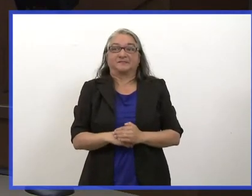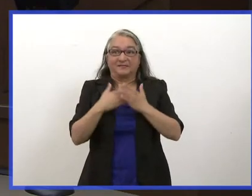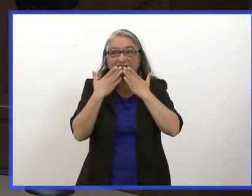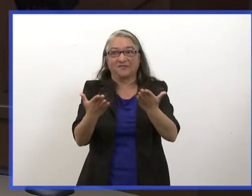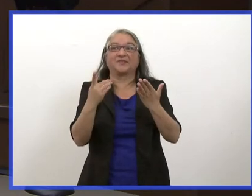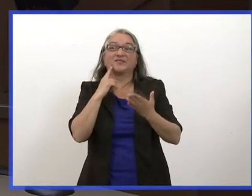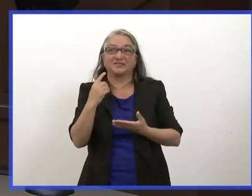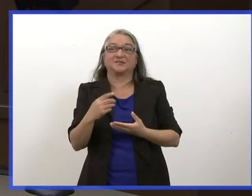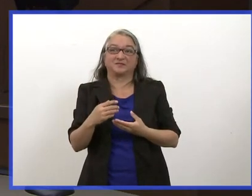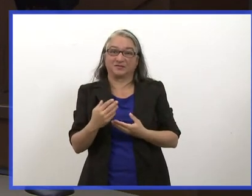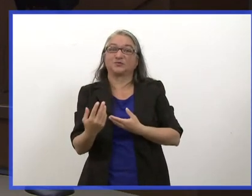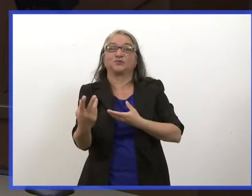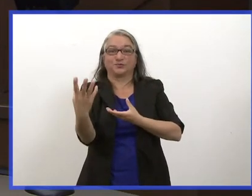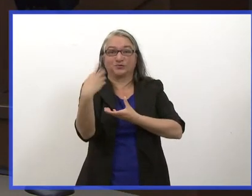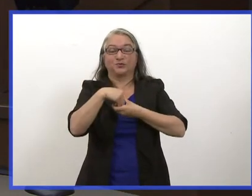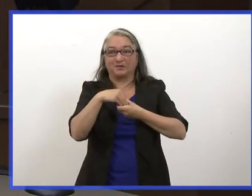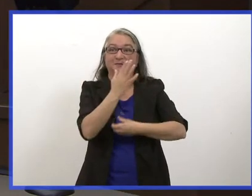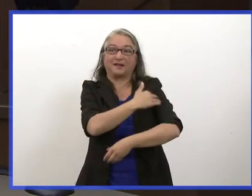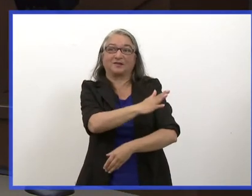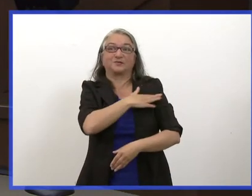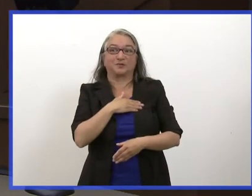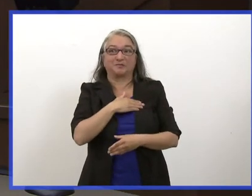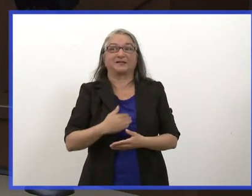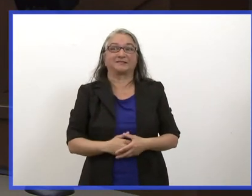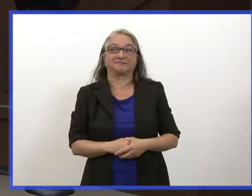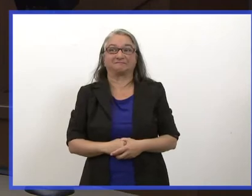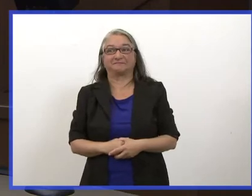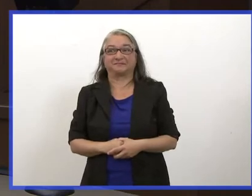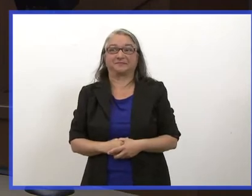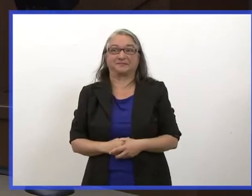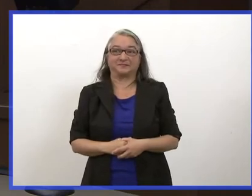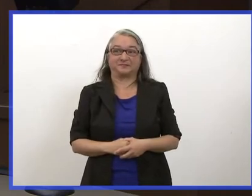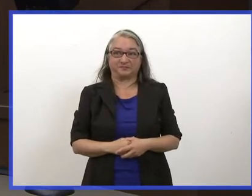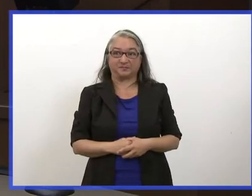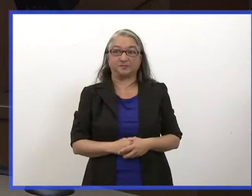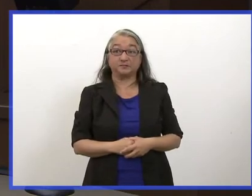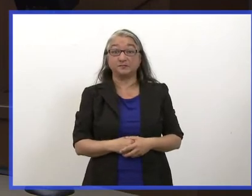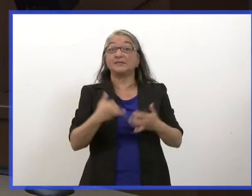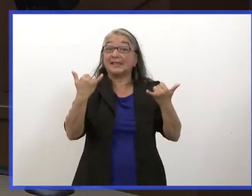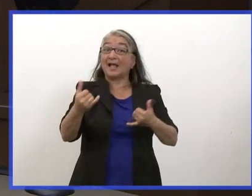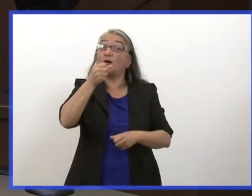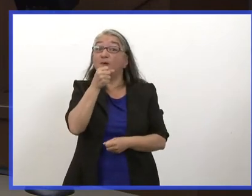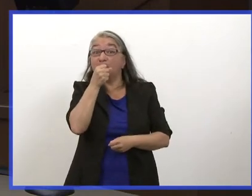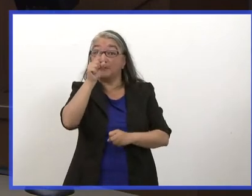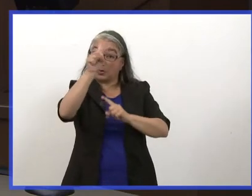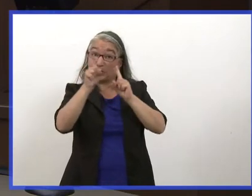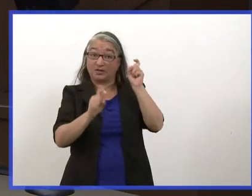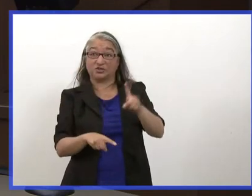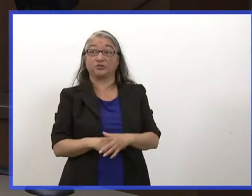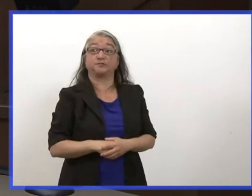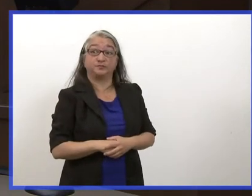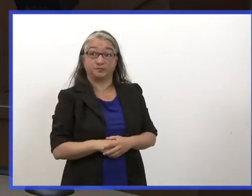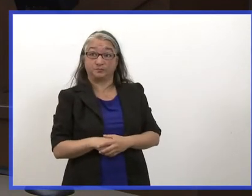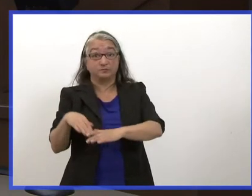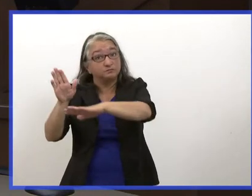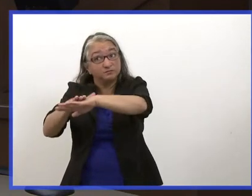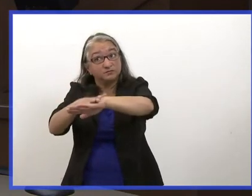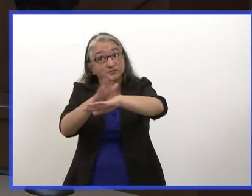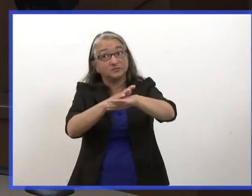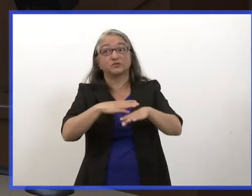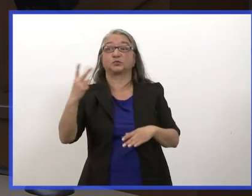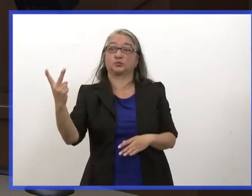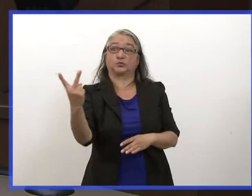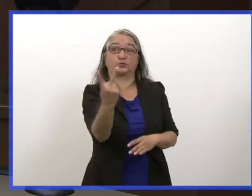Thank you, Mr. Premier. Thank you, Doctor. A reminder to our reporters on the line, you will have one preliminary and